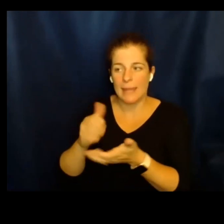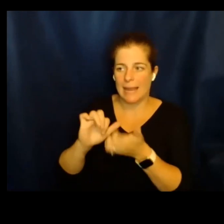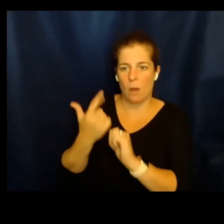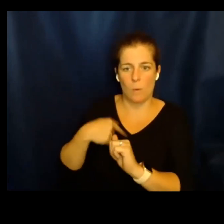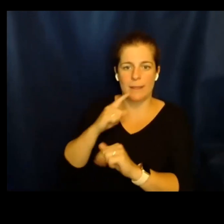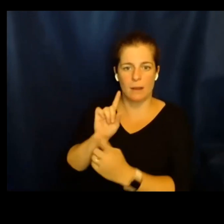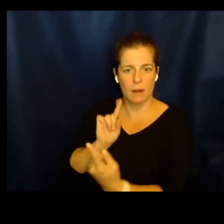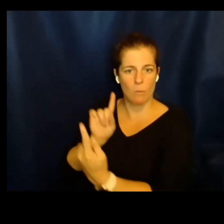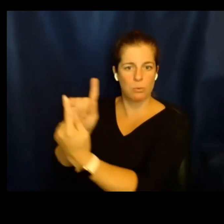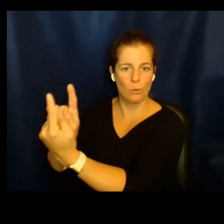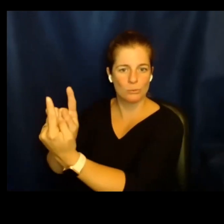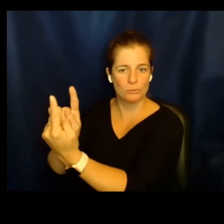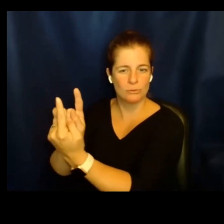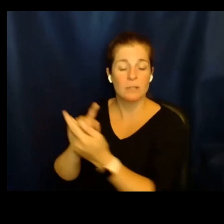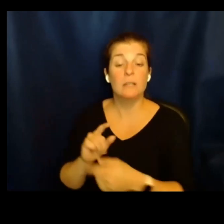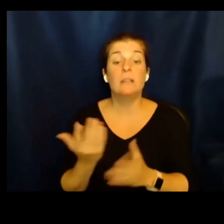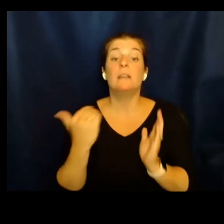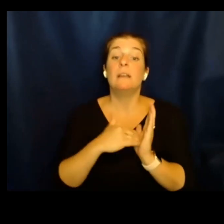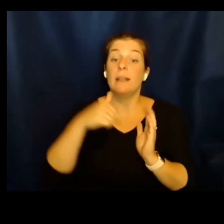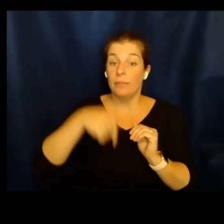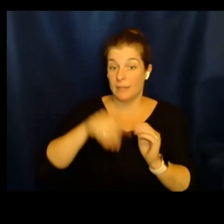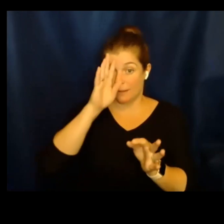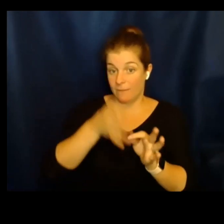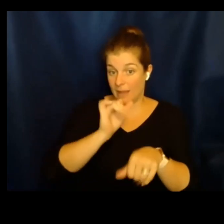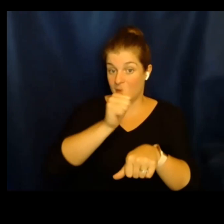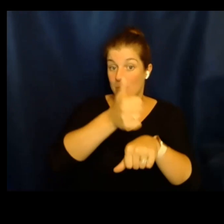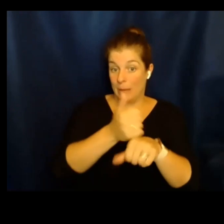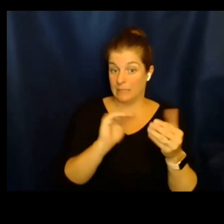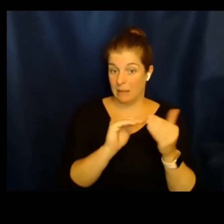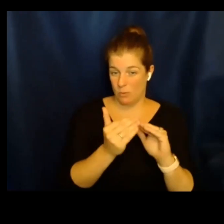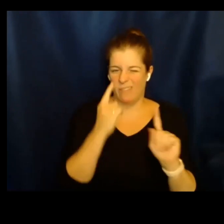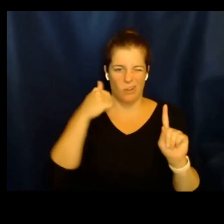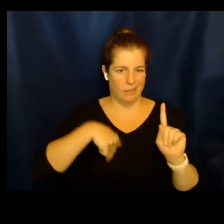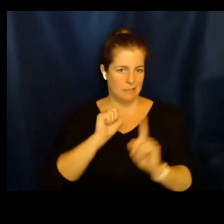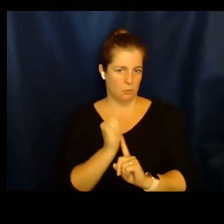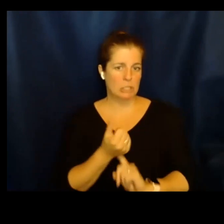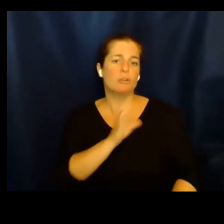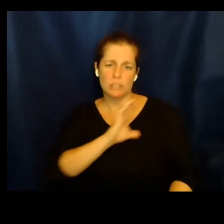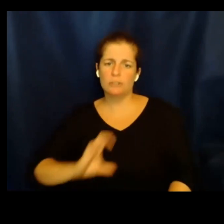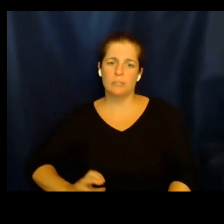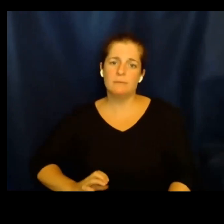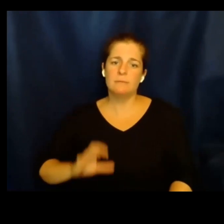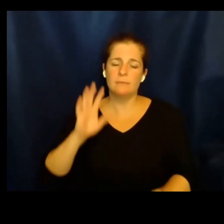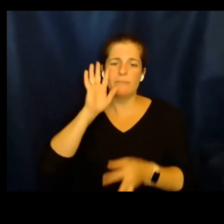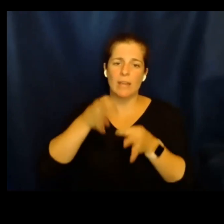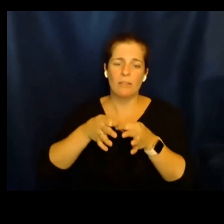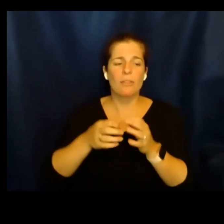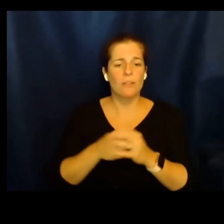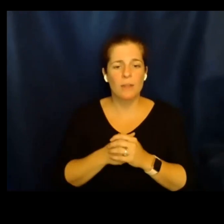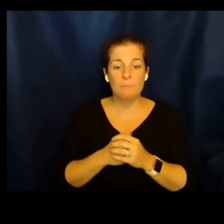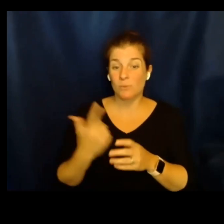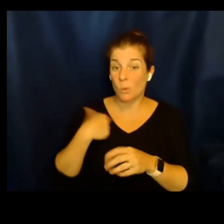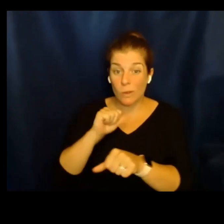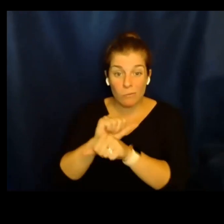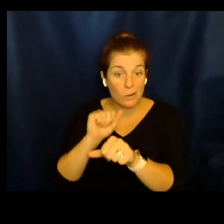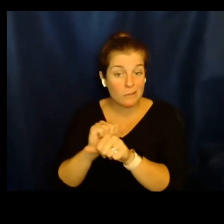again, our faith-based community, in our particular case, the Christian faith, we have worked with families